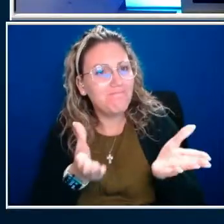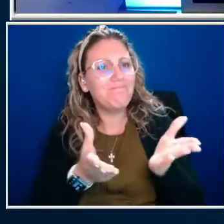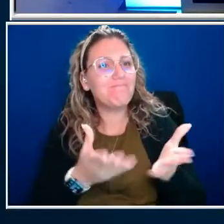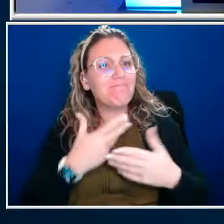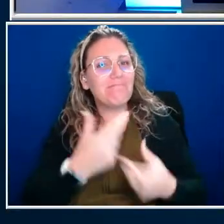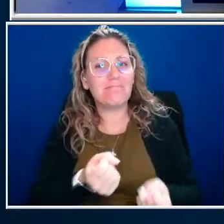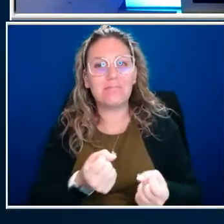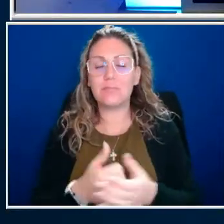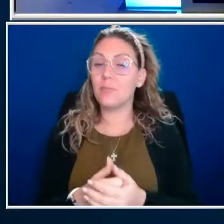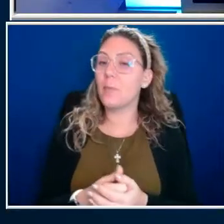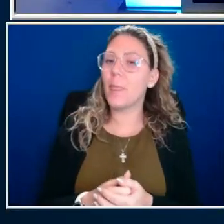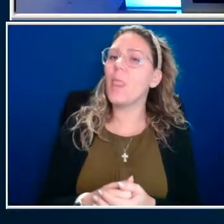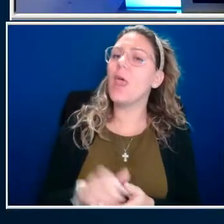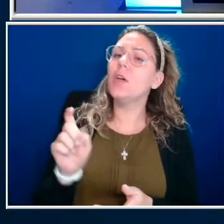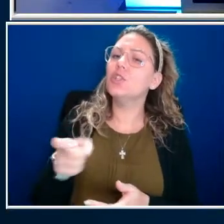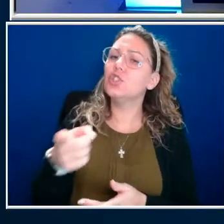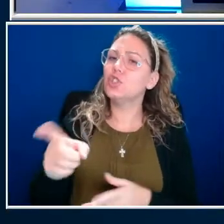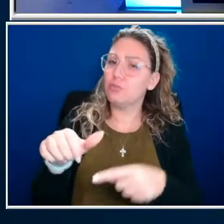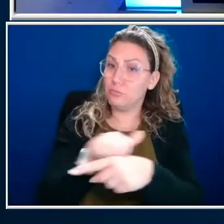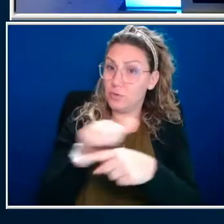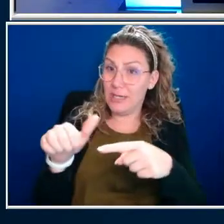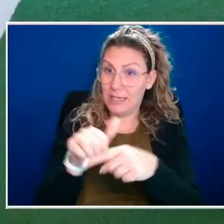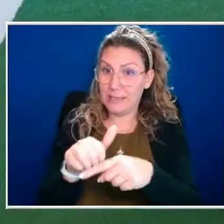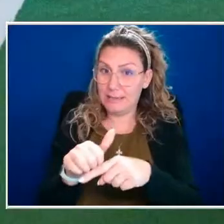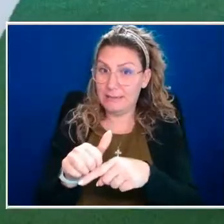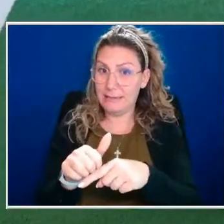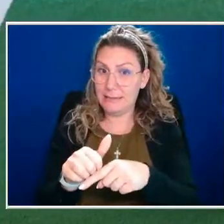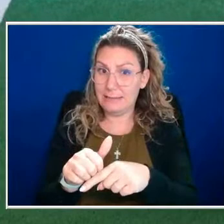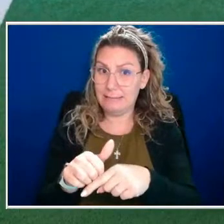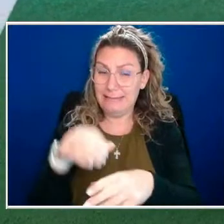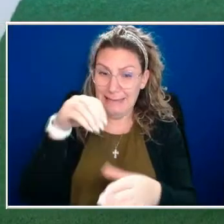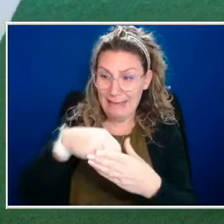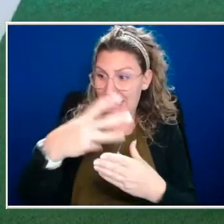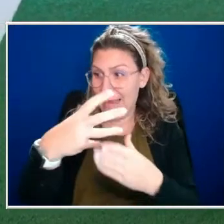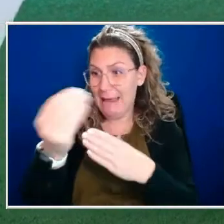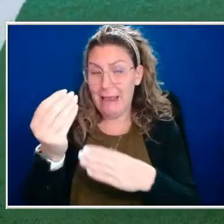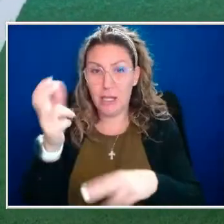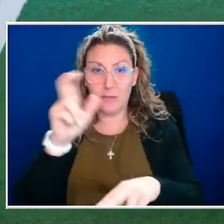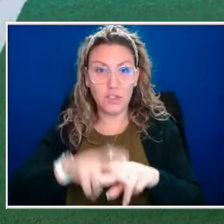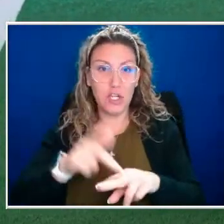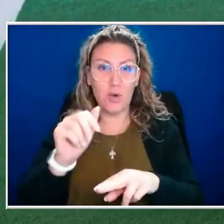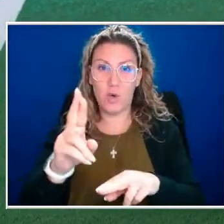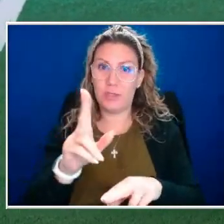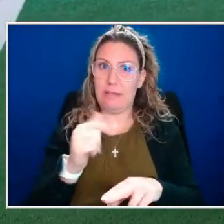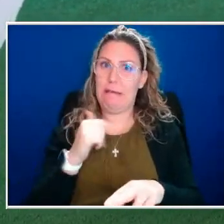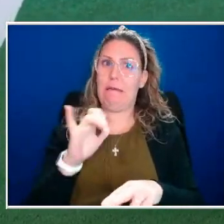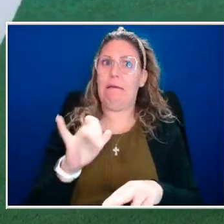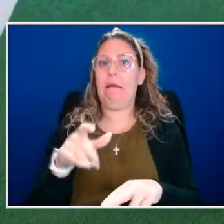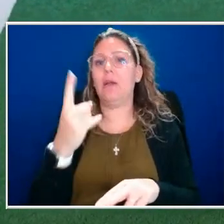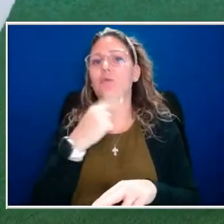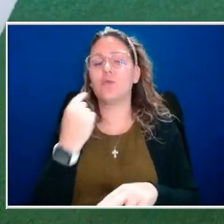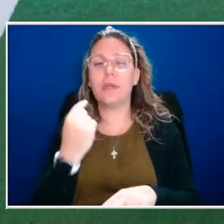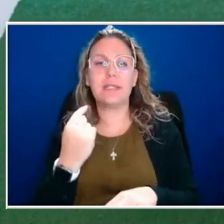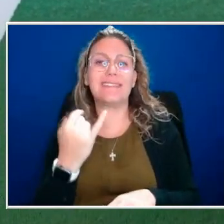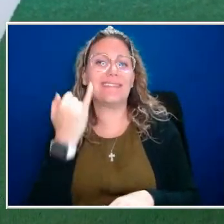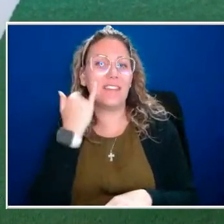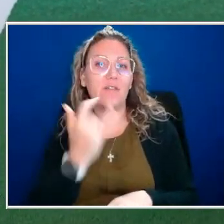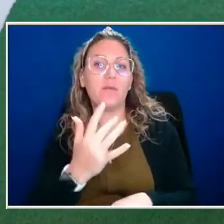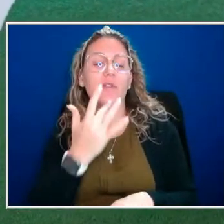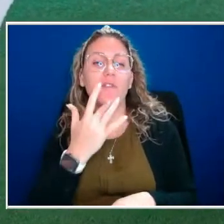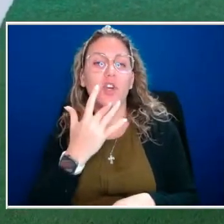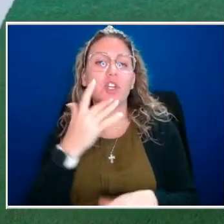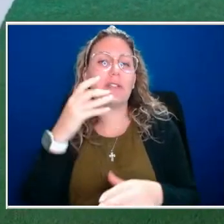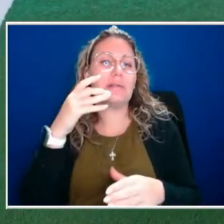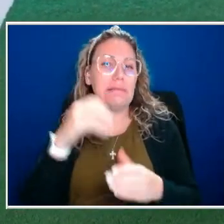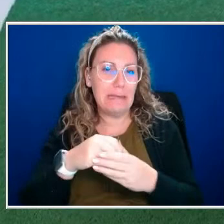practice getting in and out of a chair, or is that too risky right off the bat if she prefers being in a wheelchair? No, I don't think it's too